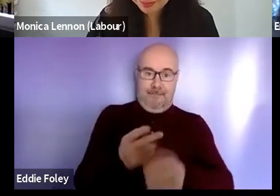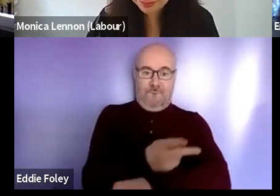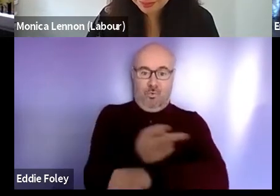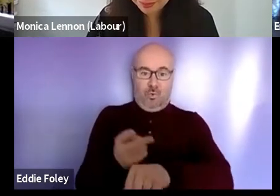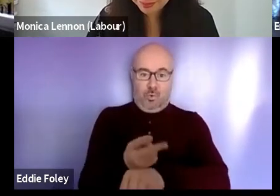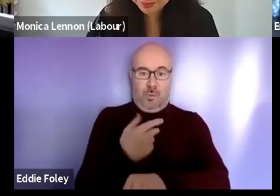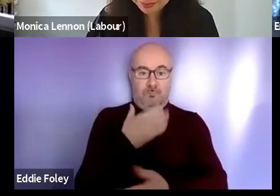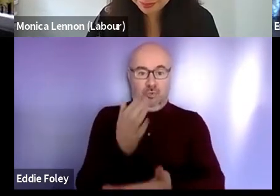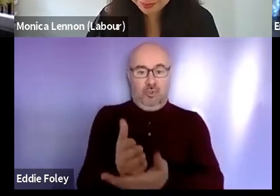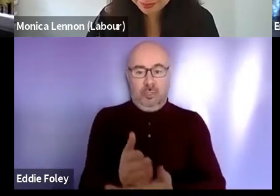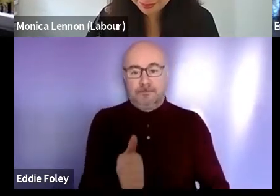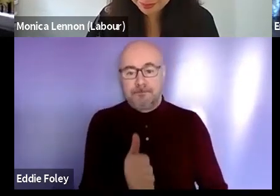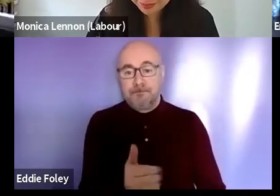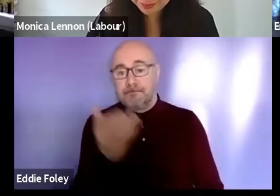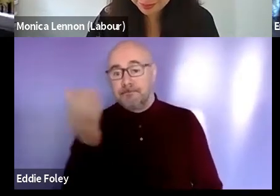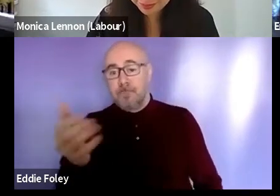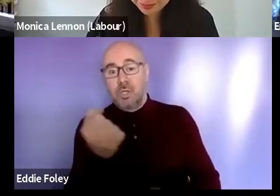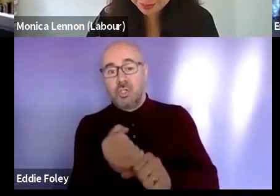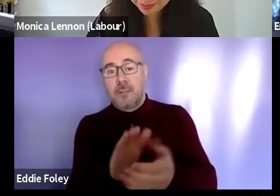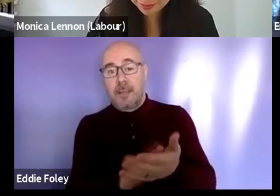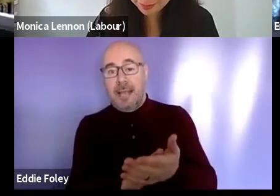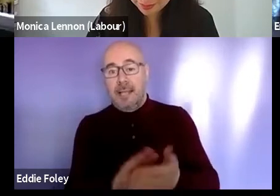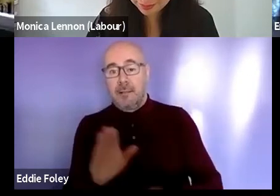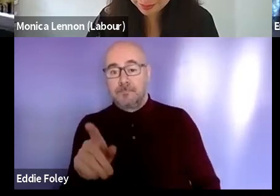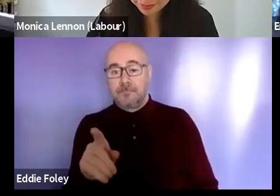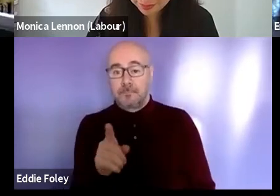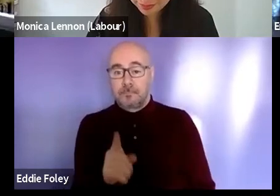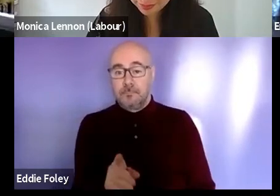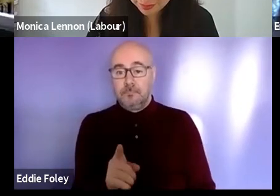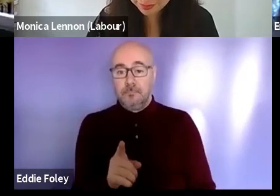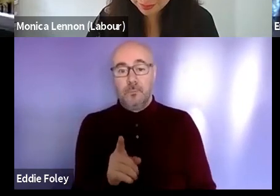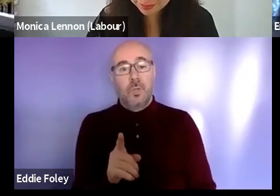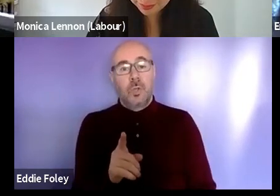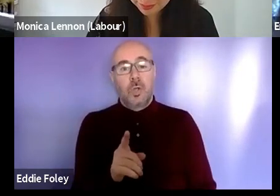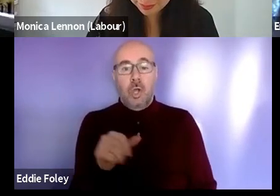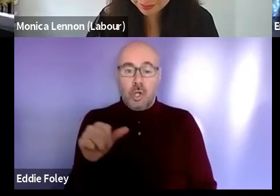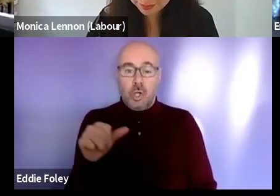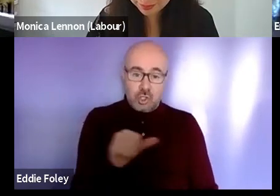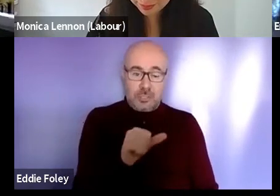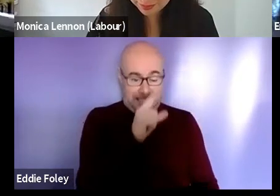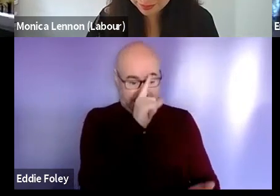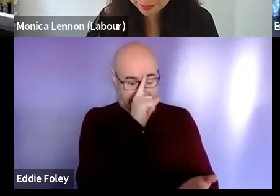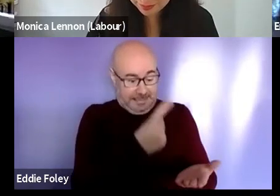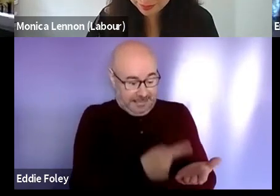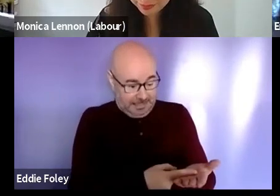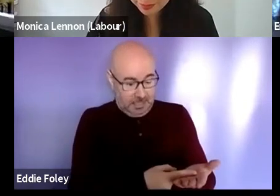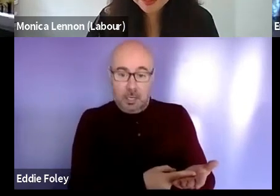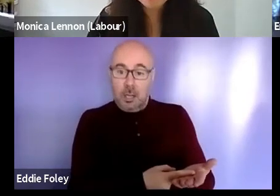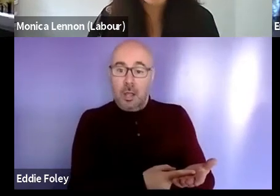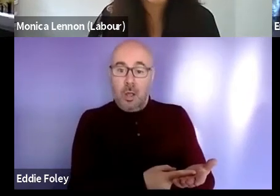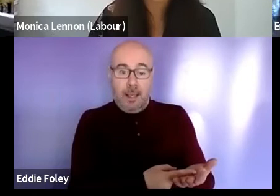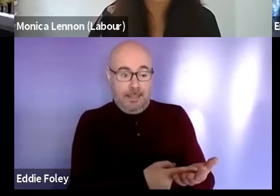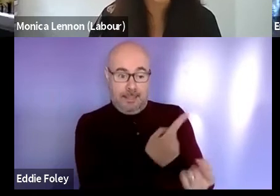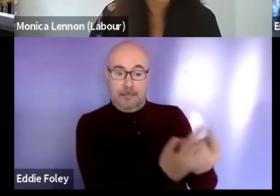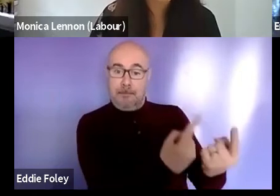So I think it's interesting, subsidiarity in making decisions as close to local people as possible is a fundamental